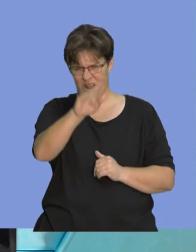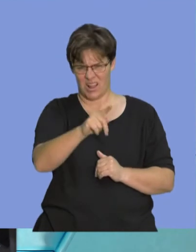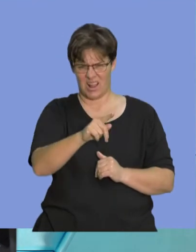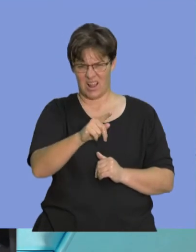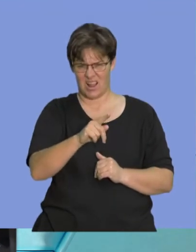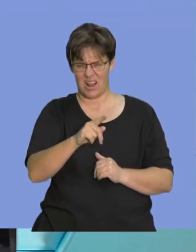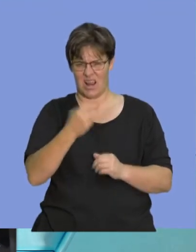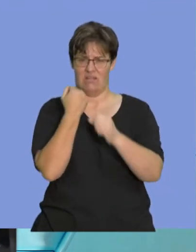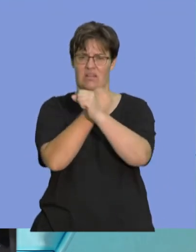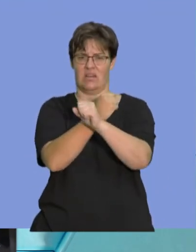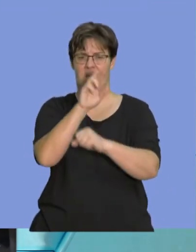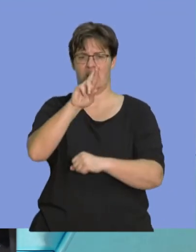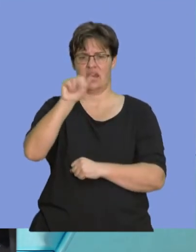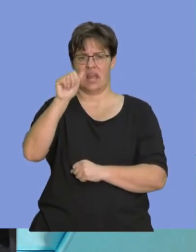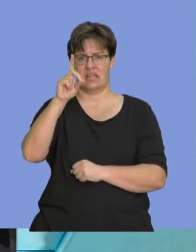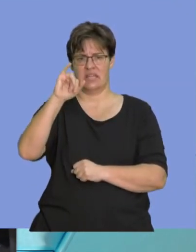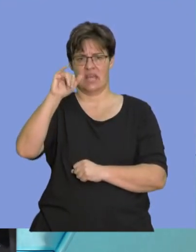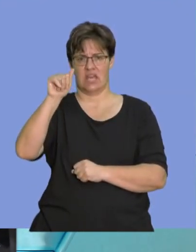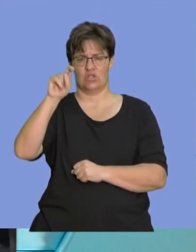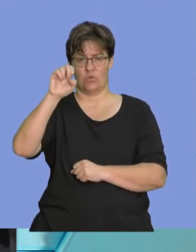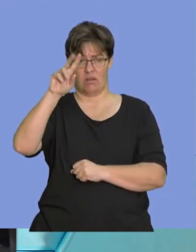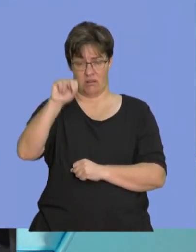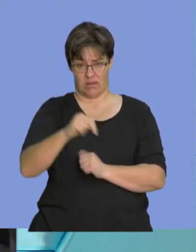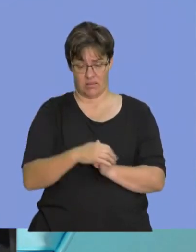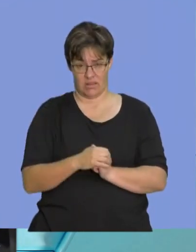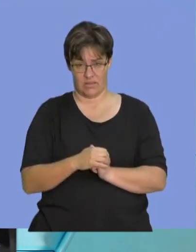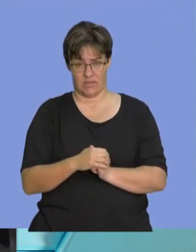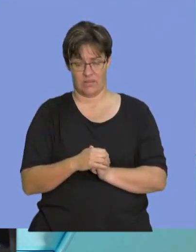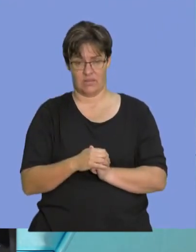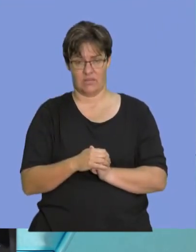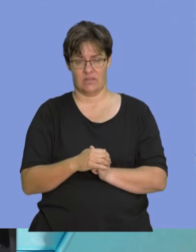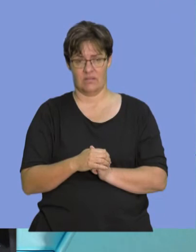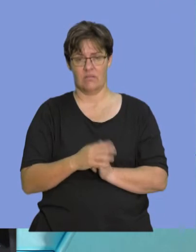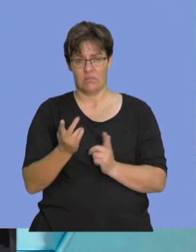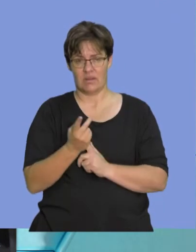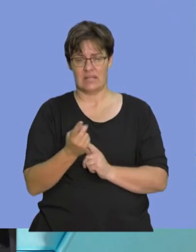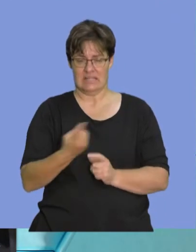about electromagnetic radiation, which consists of, which is,